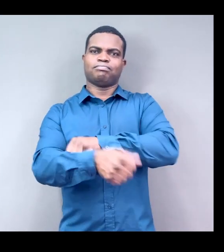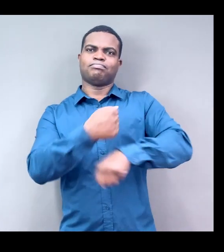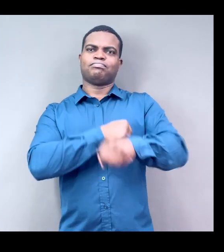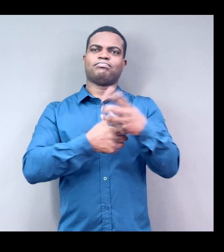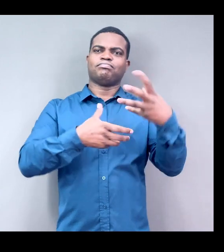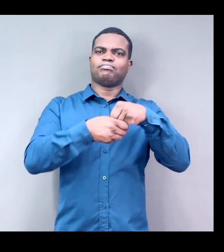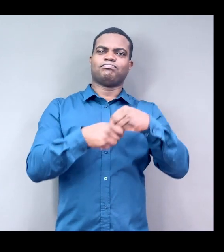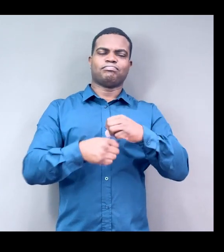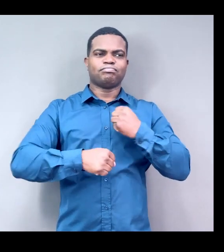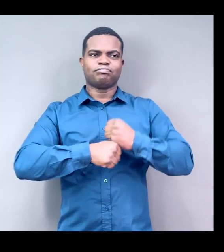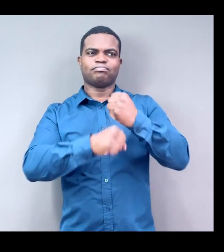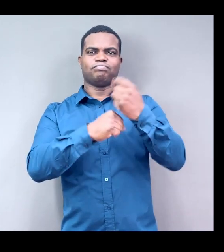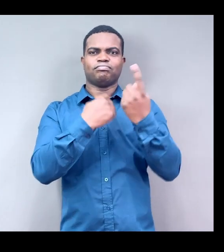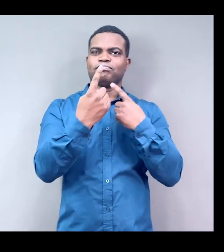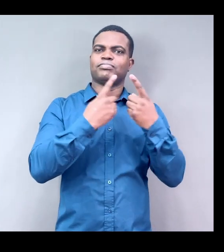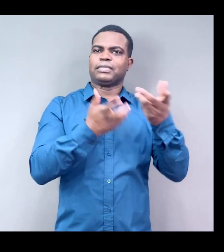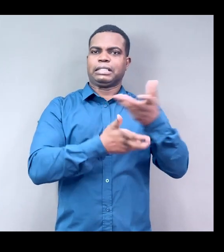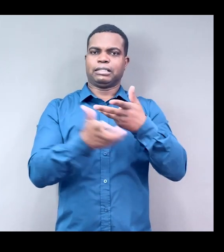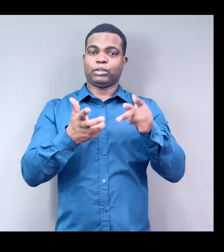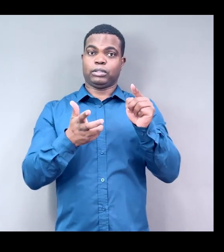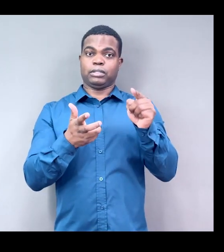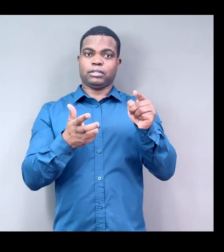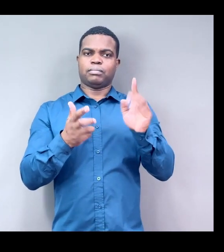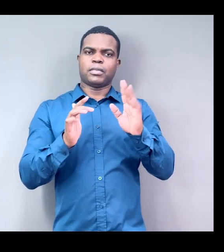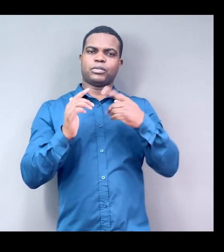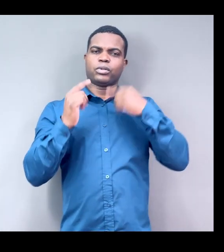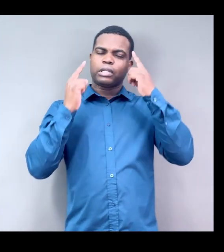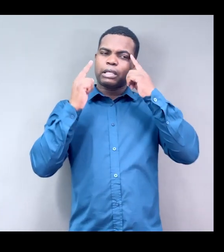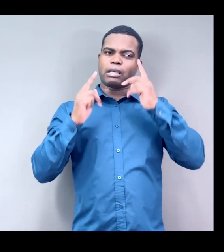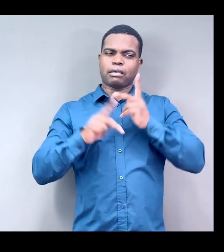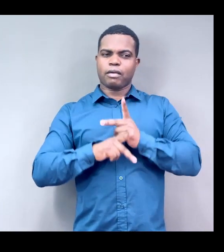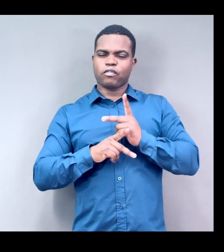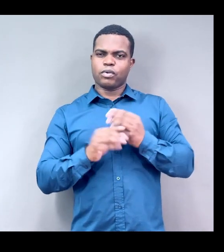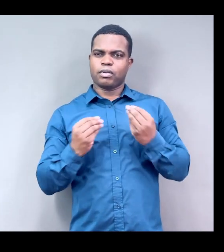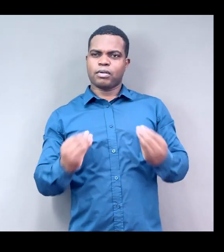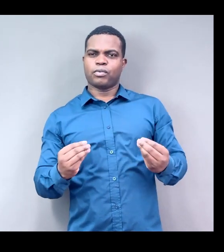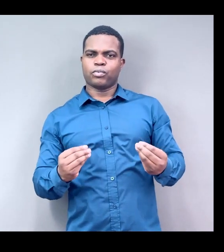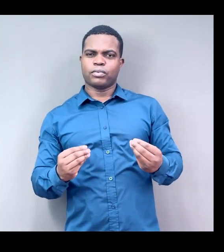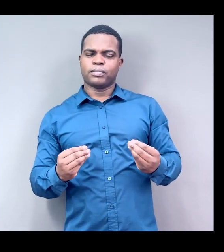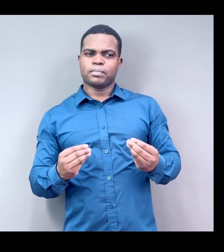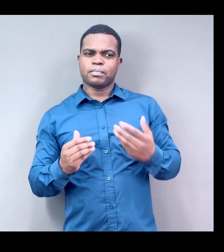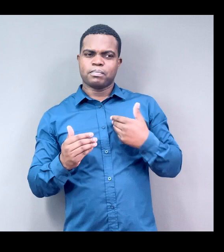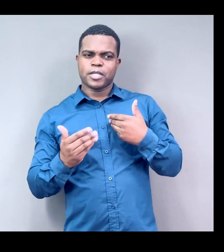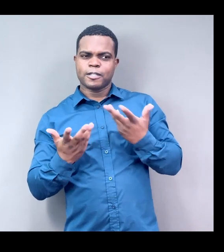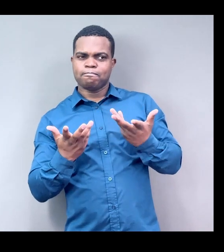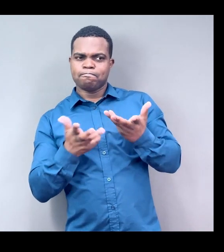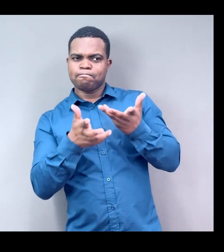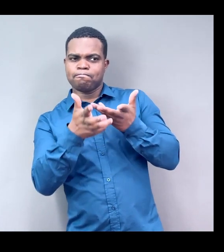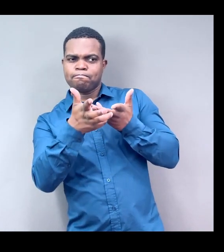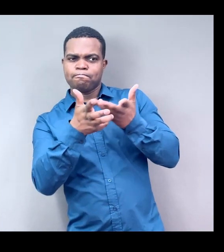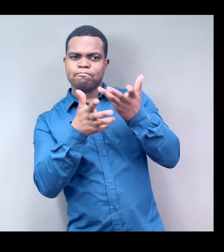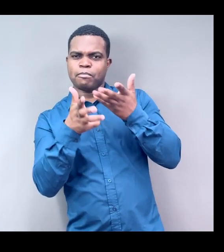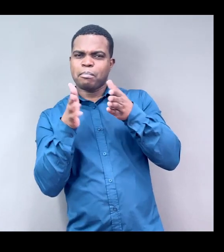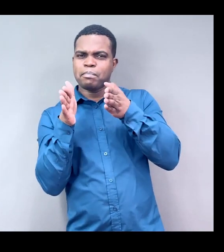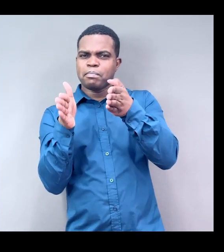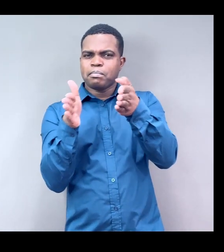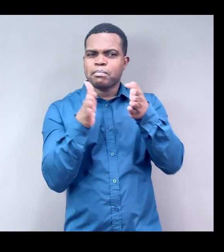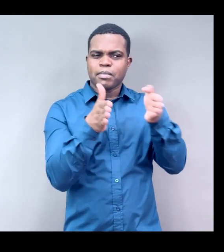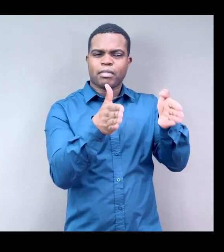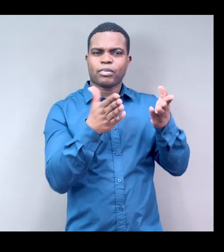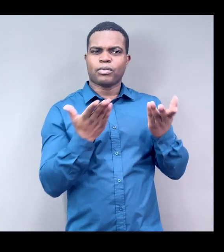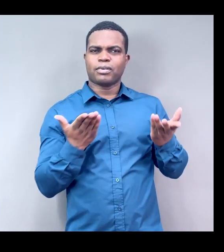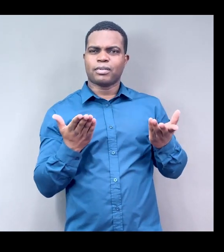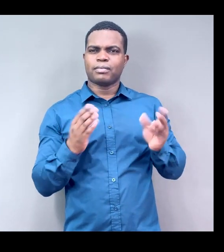active participation. Therefore, it is important to carefully consider the kind